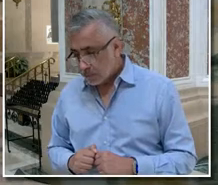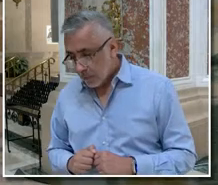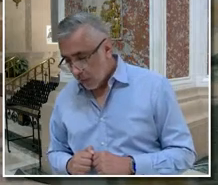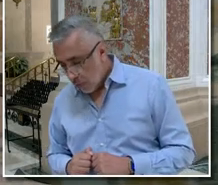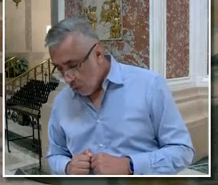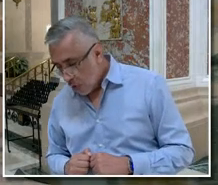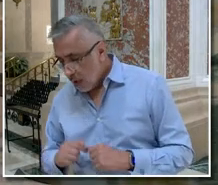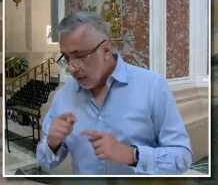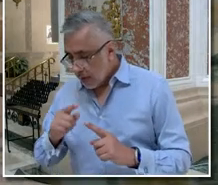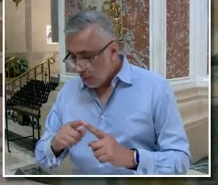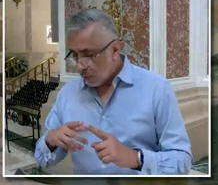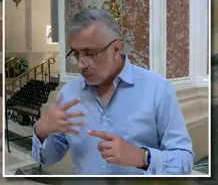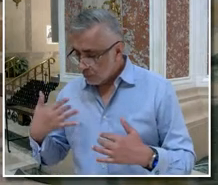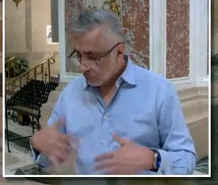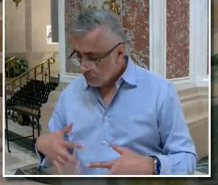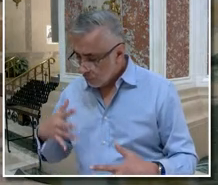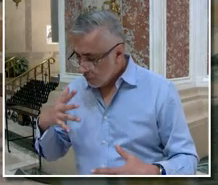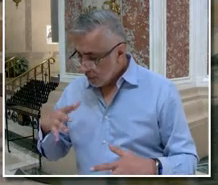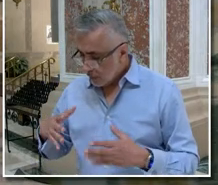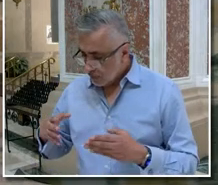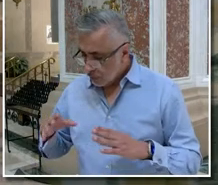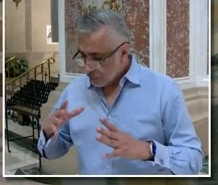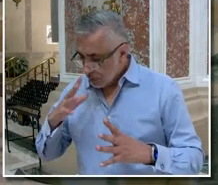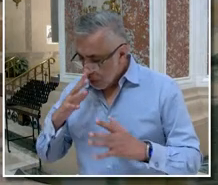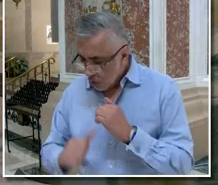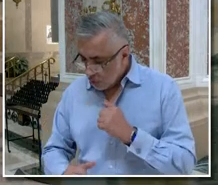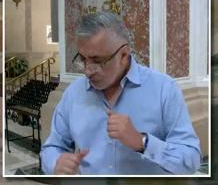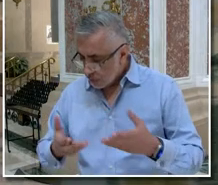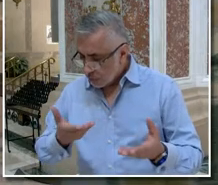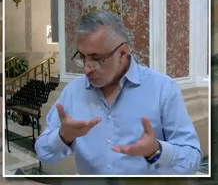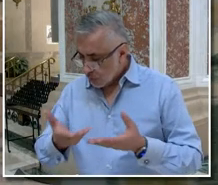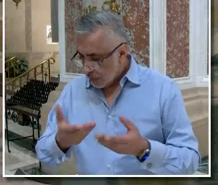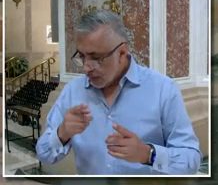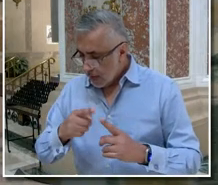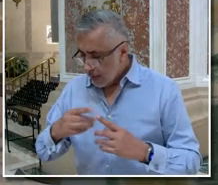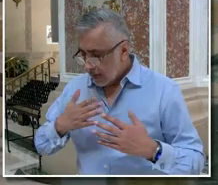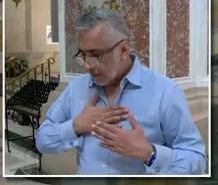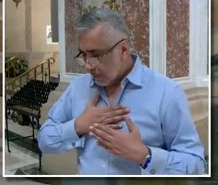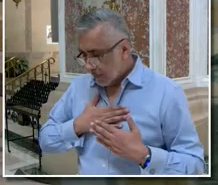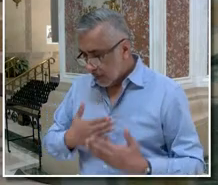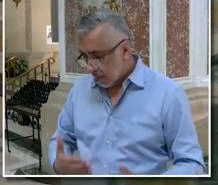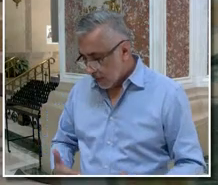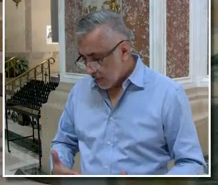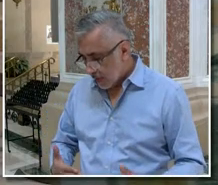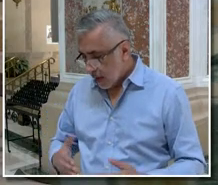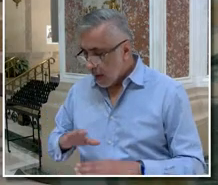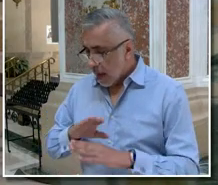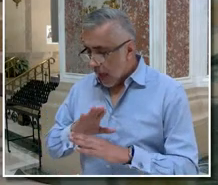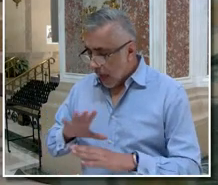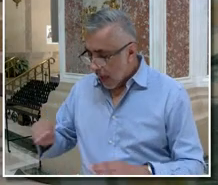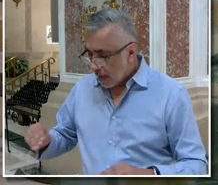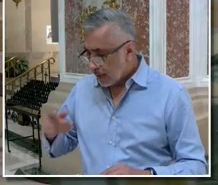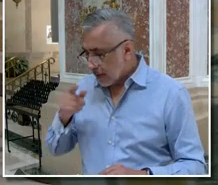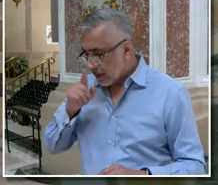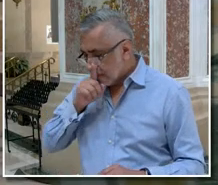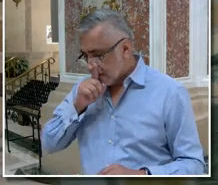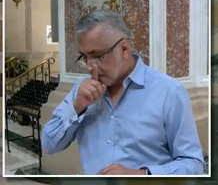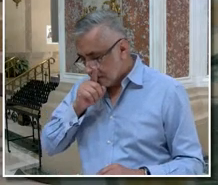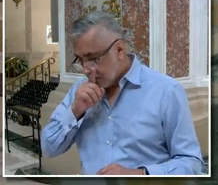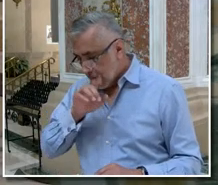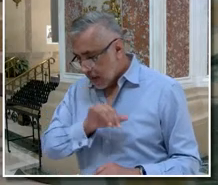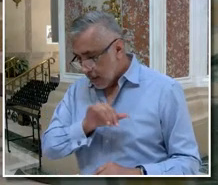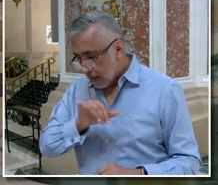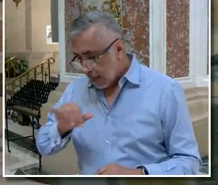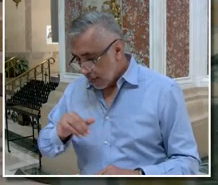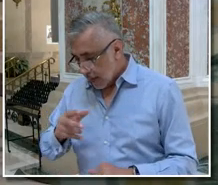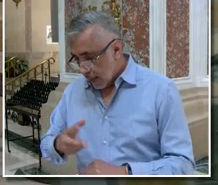Though he was harshly treated, he submitted and opened not his mouth. Like a